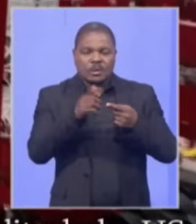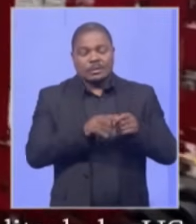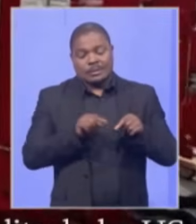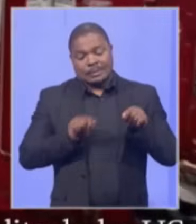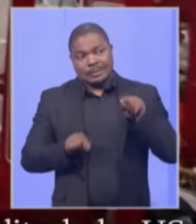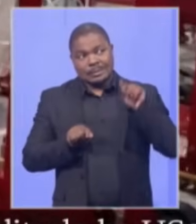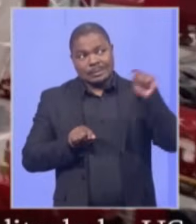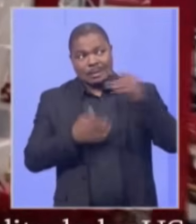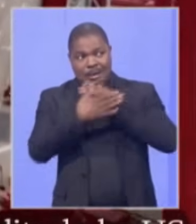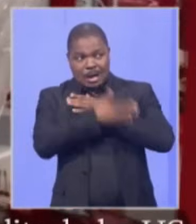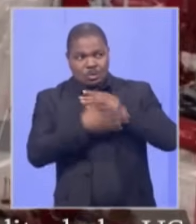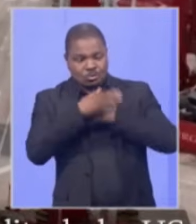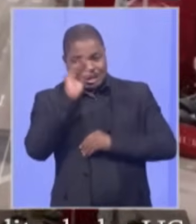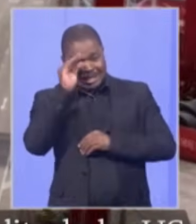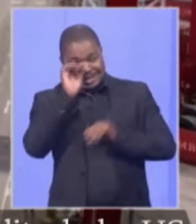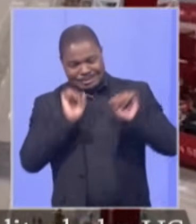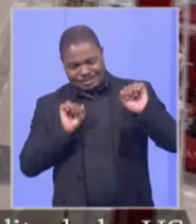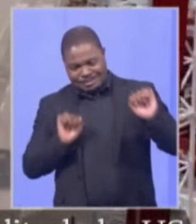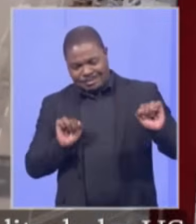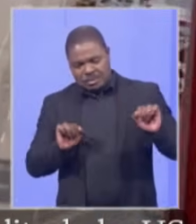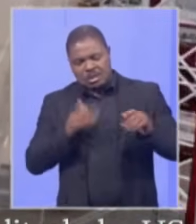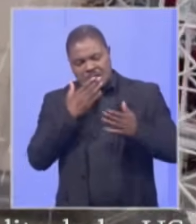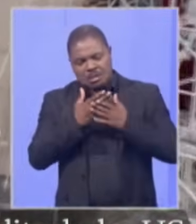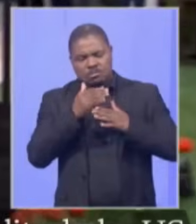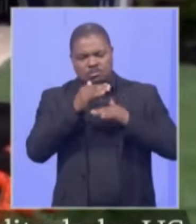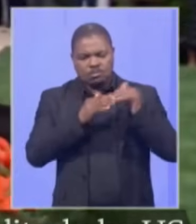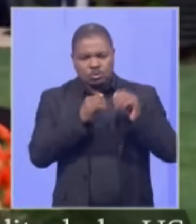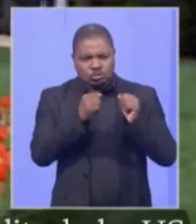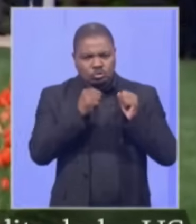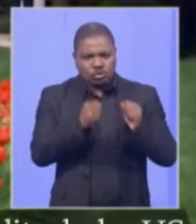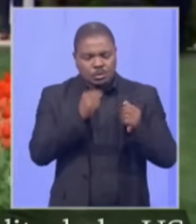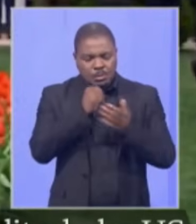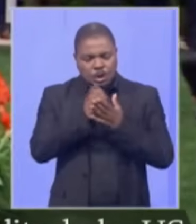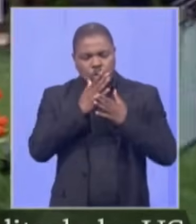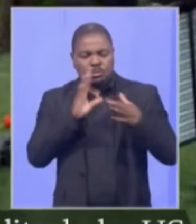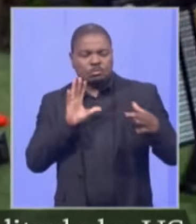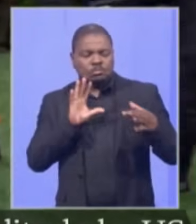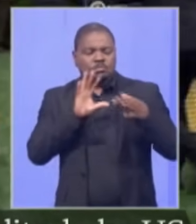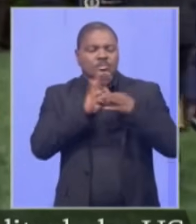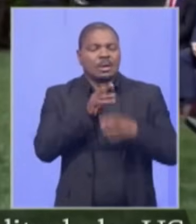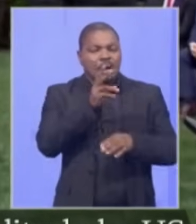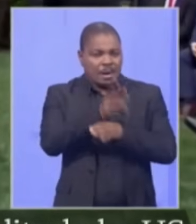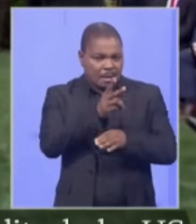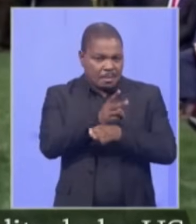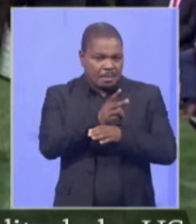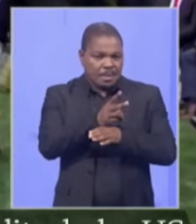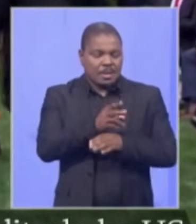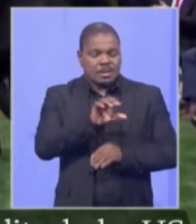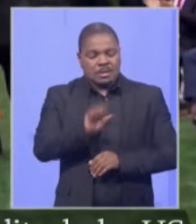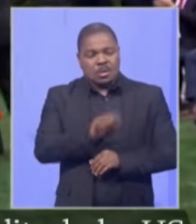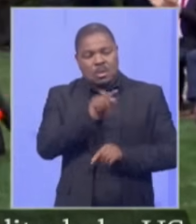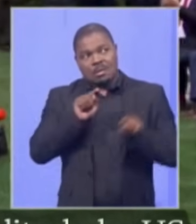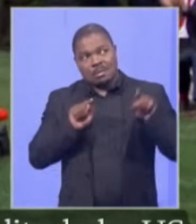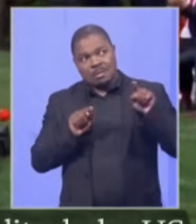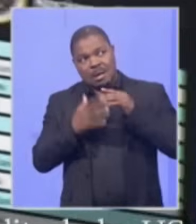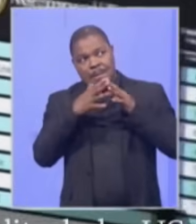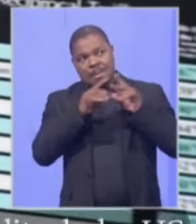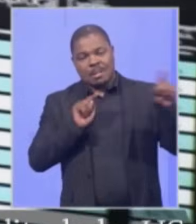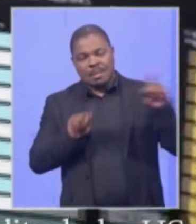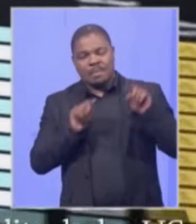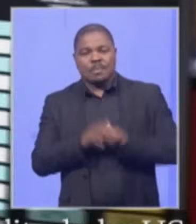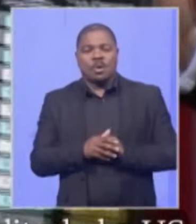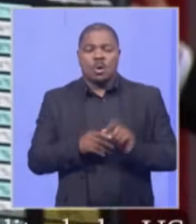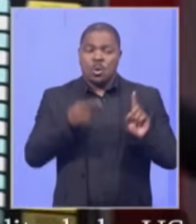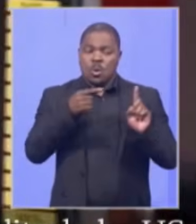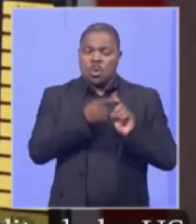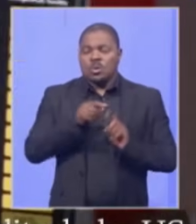tša dinaga tšeo ka bobedi tšeo di ka tiišetšago gape leswa dikamano tša kgale magareng ga Afrika Borwa le Amerika. O ipileditše